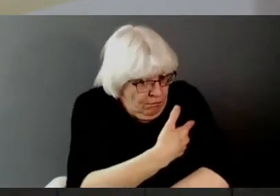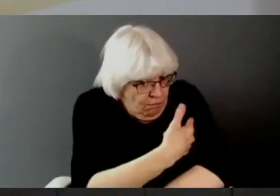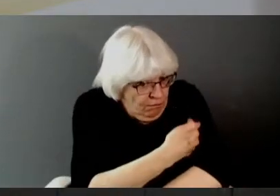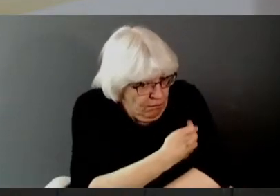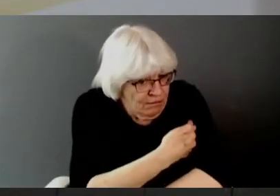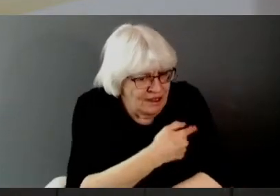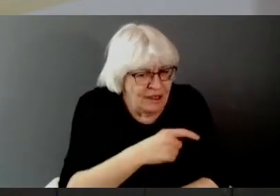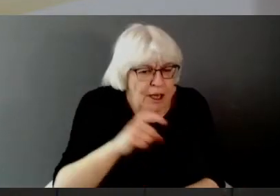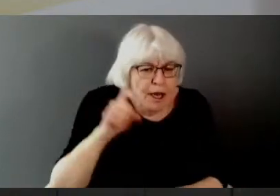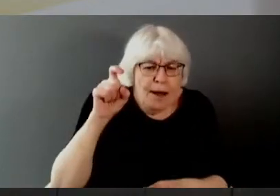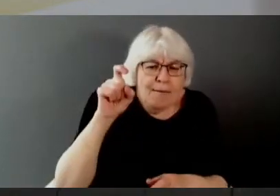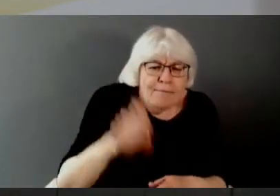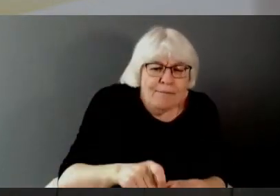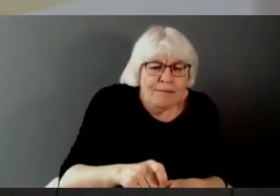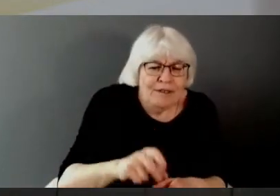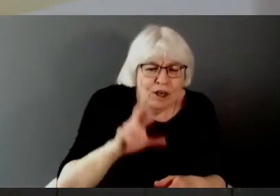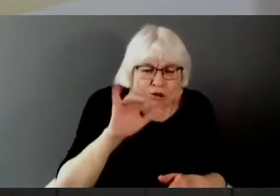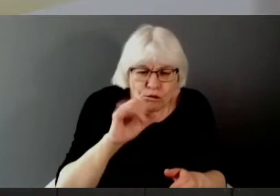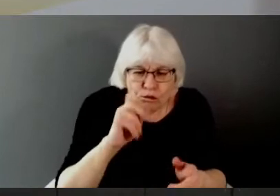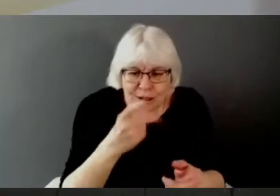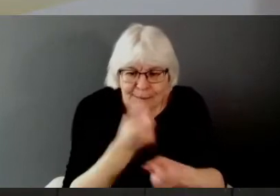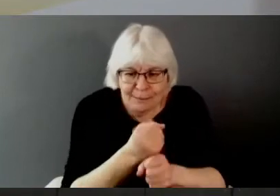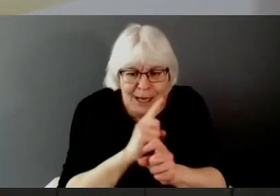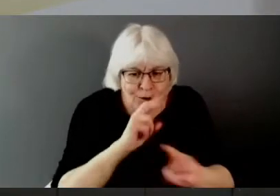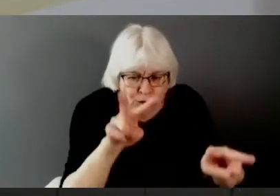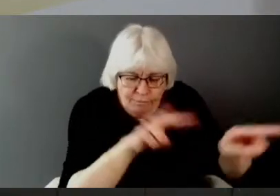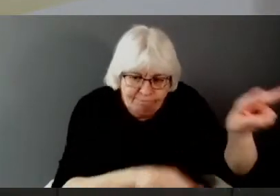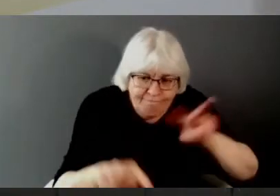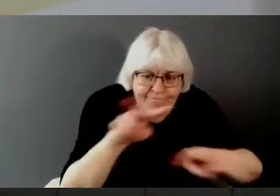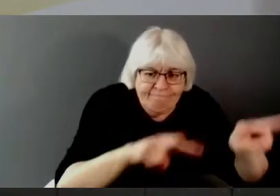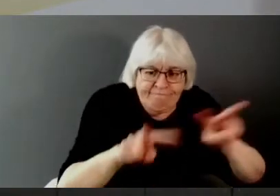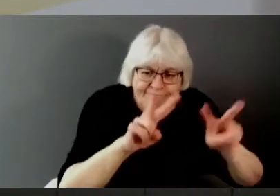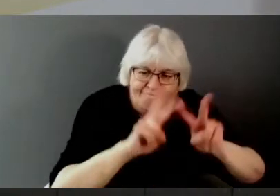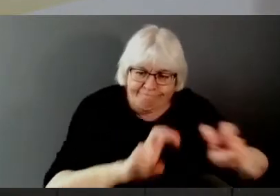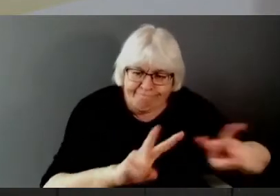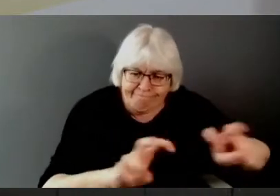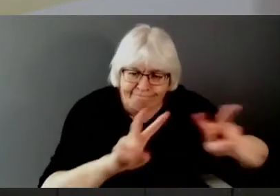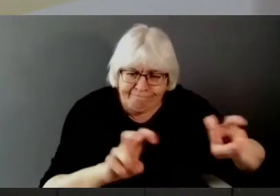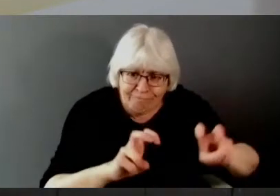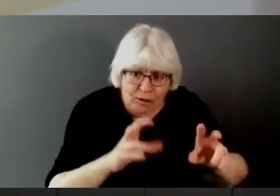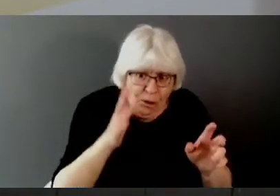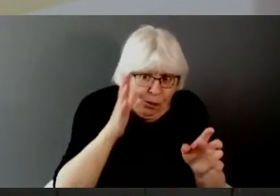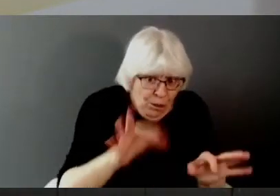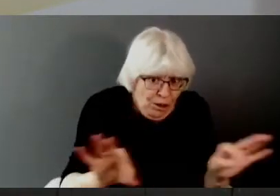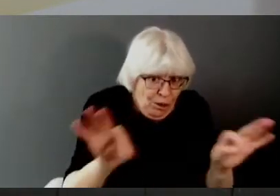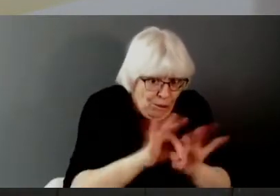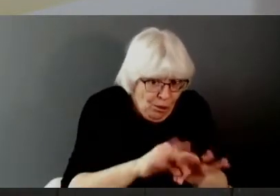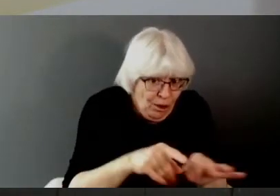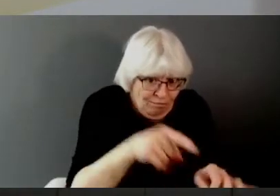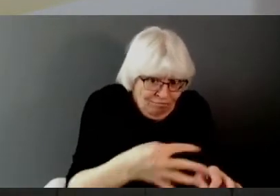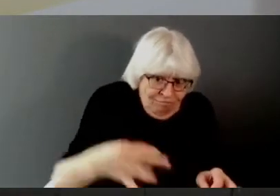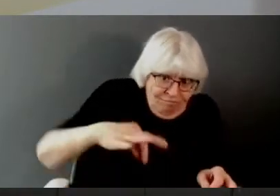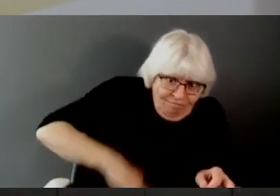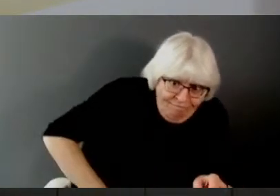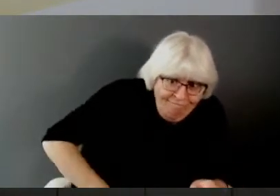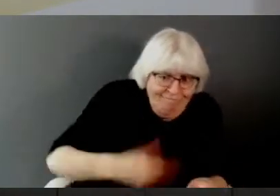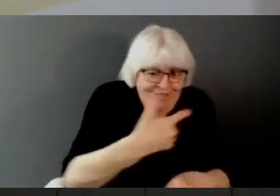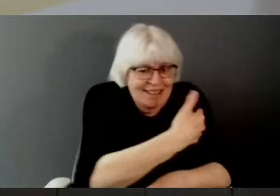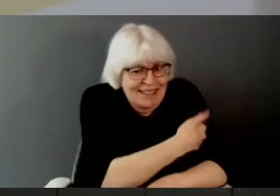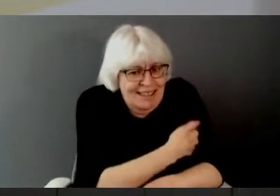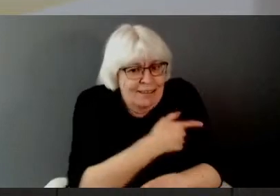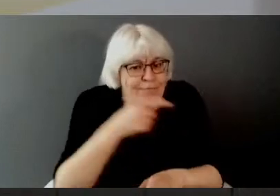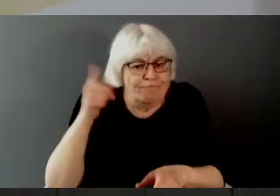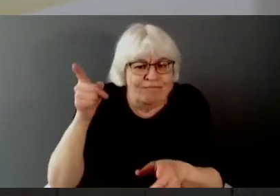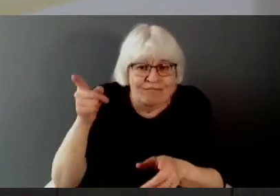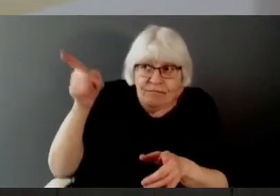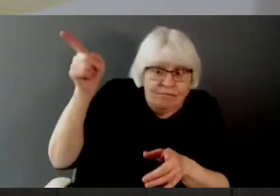deems the benefits of being immunized outweigh the risk to the individuals. And decisions should be made by the individual in collaboration with their